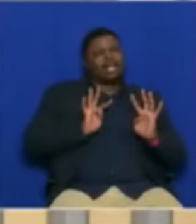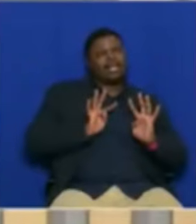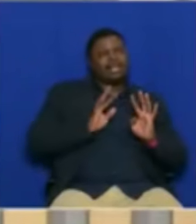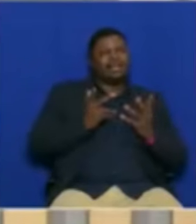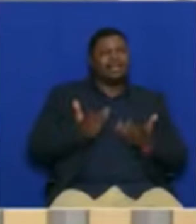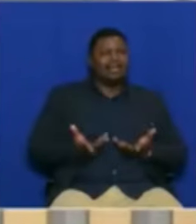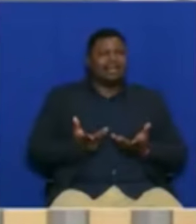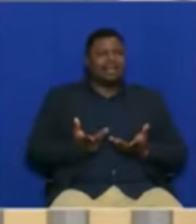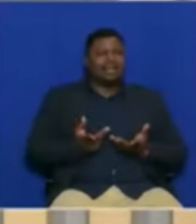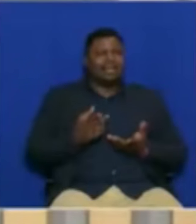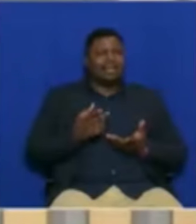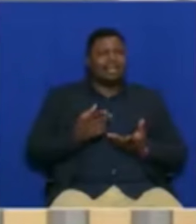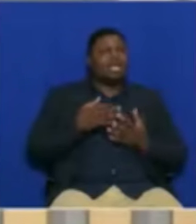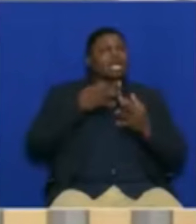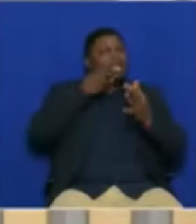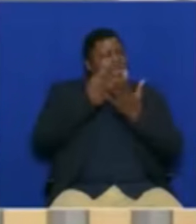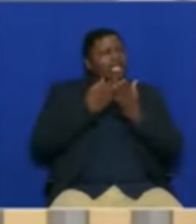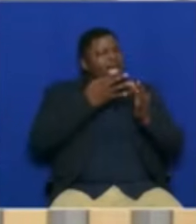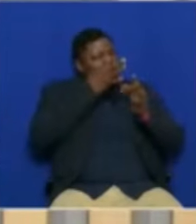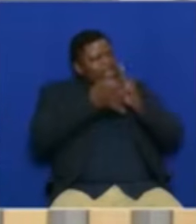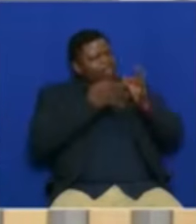has completed an application.